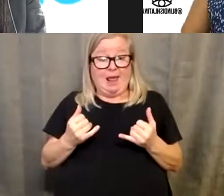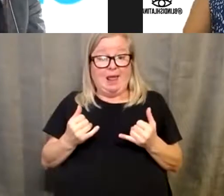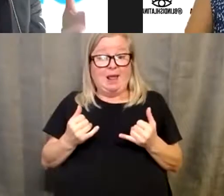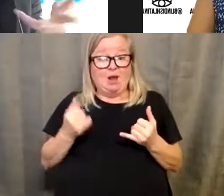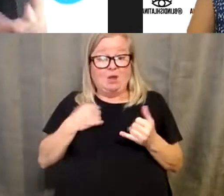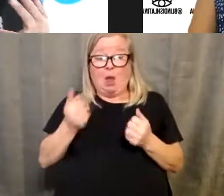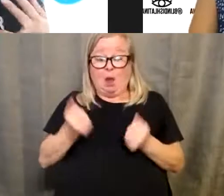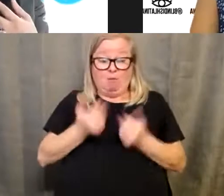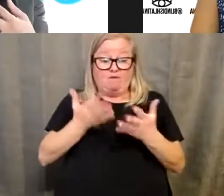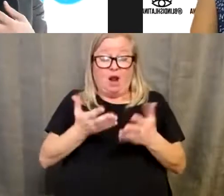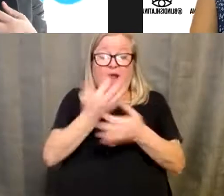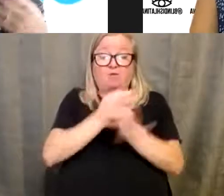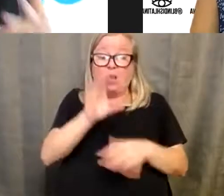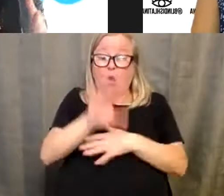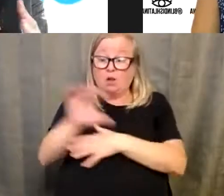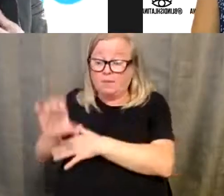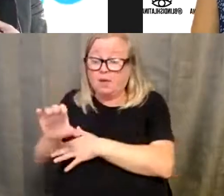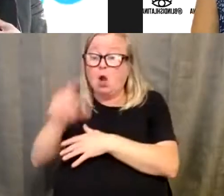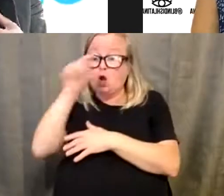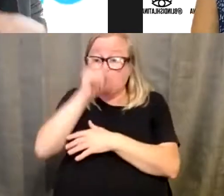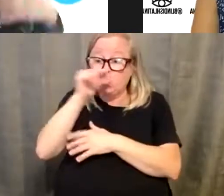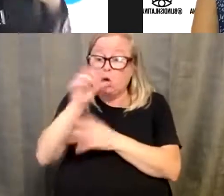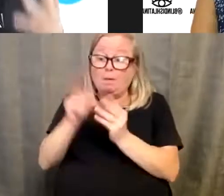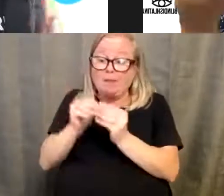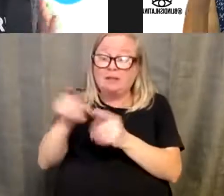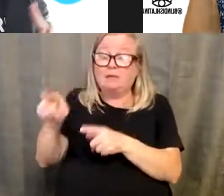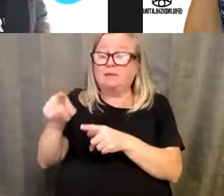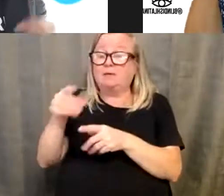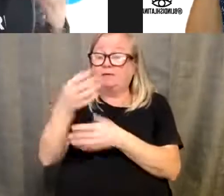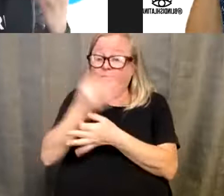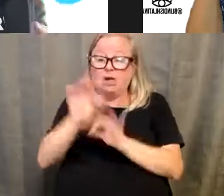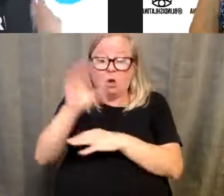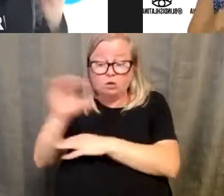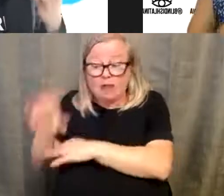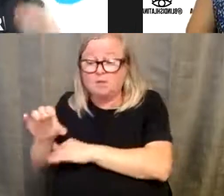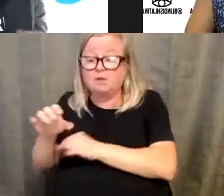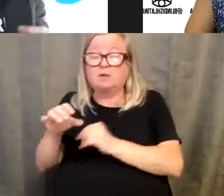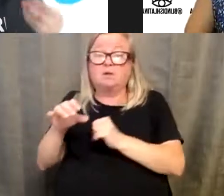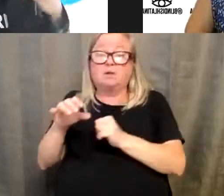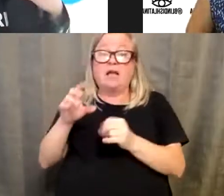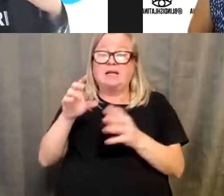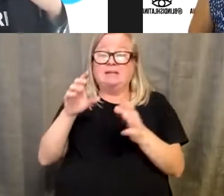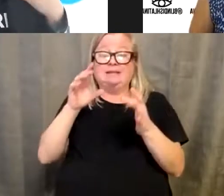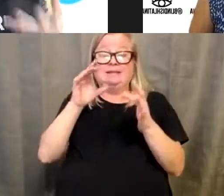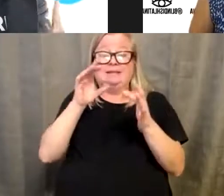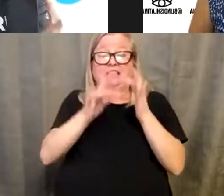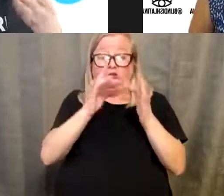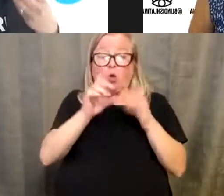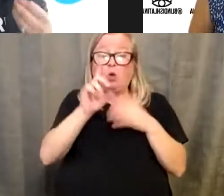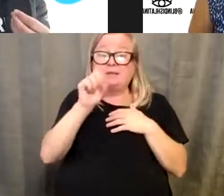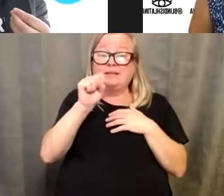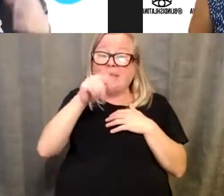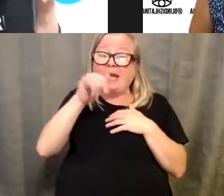closed captioning, Google Meet is providing free closed captioning, digital spaces are finally becoming